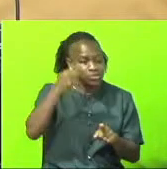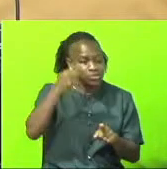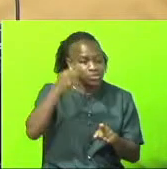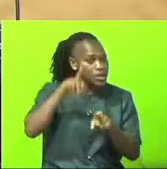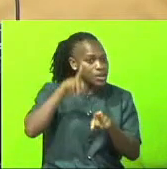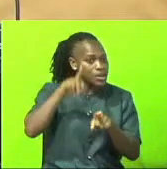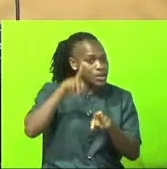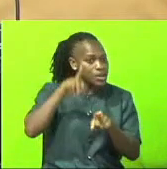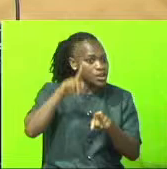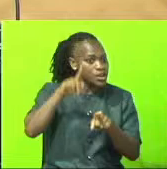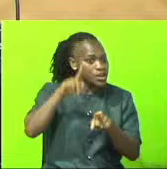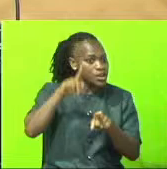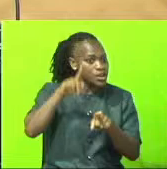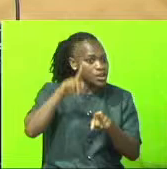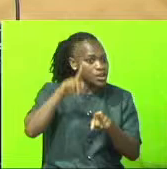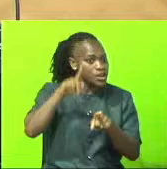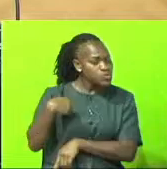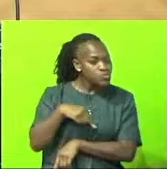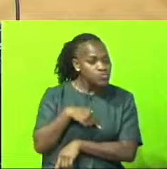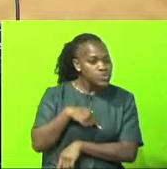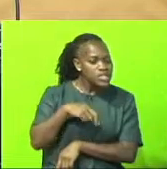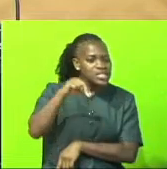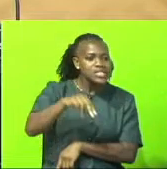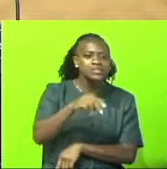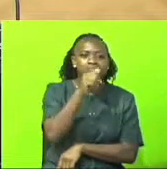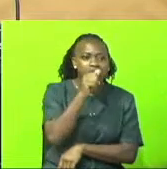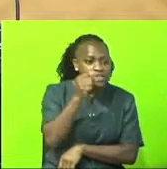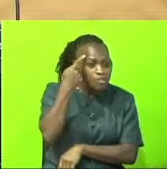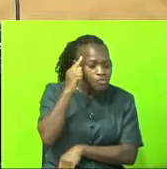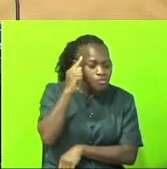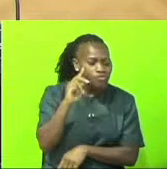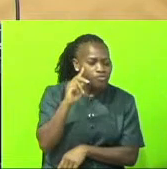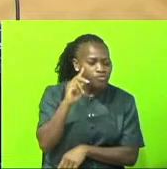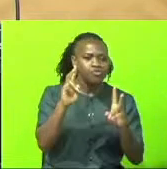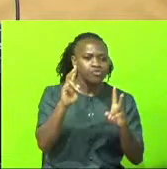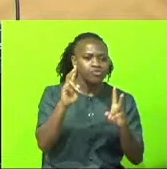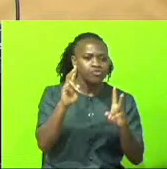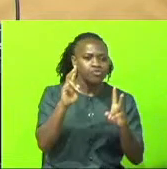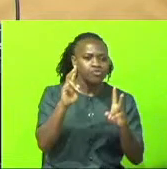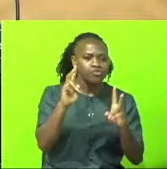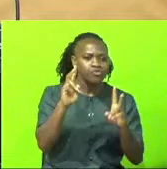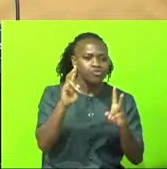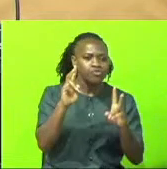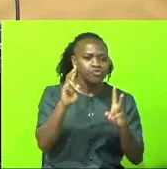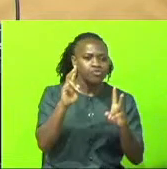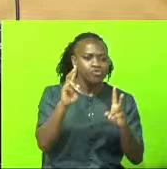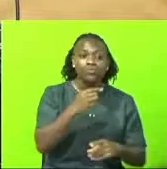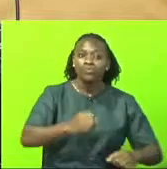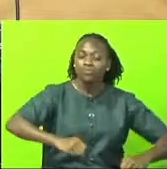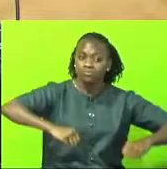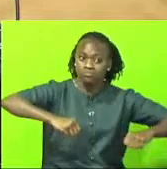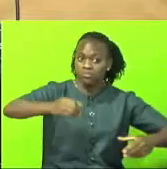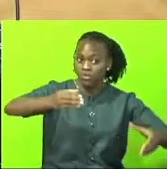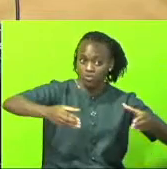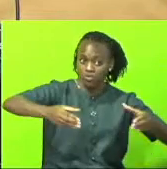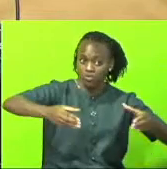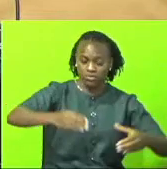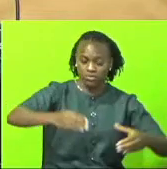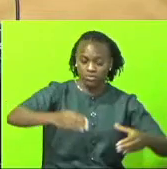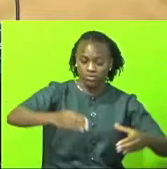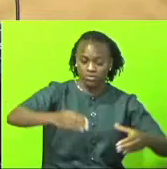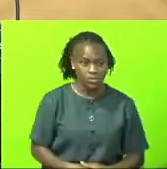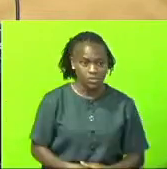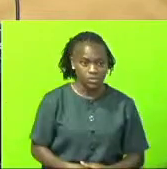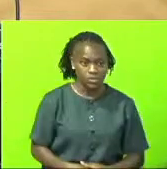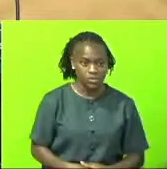reason why we require patience for this matter to be properly determined by the courts. We require